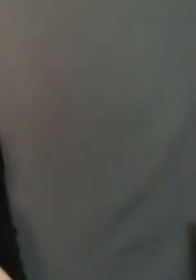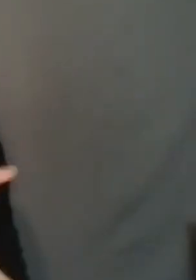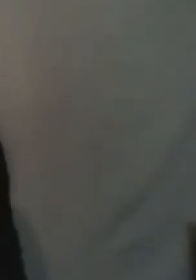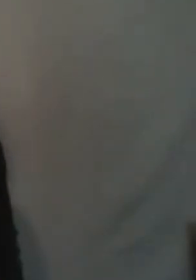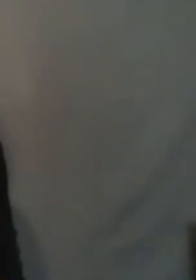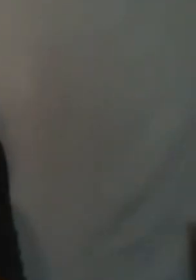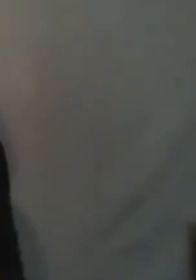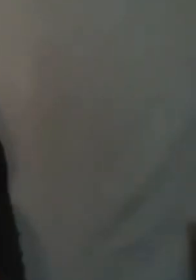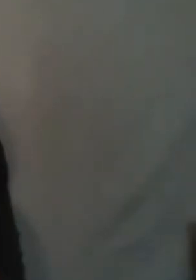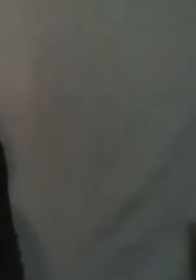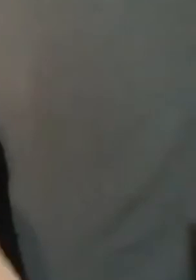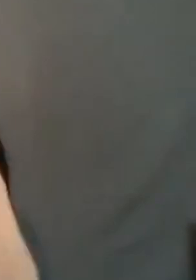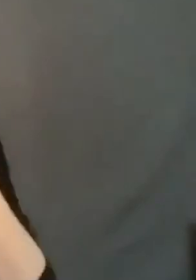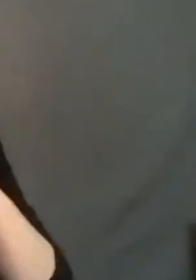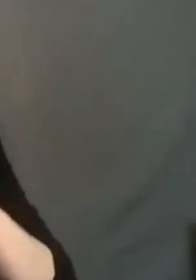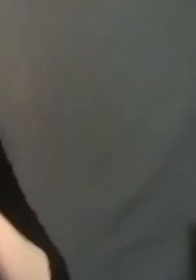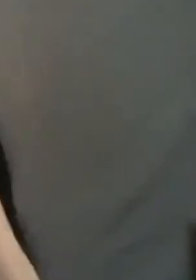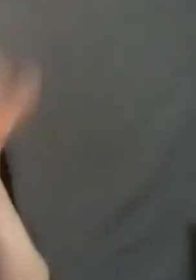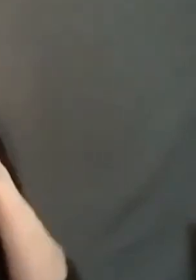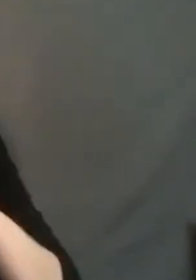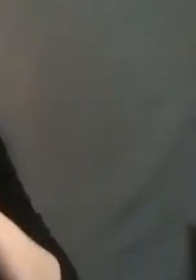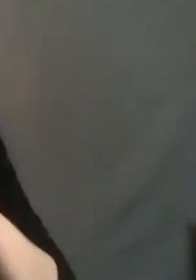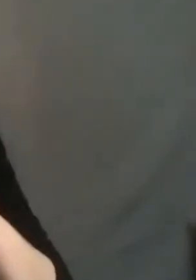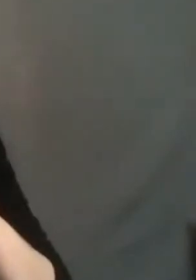Quantitative and Qualitative.